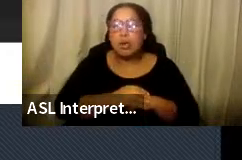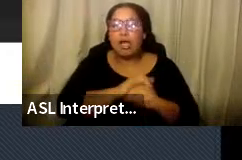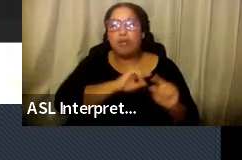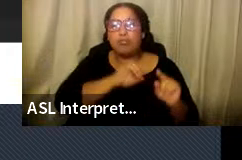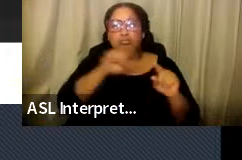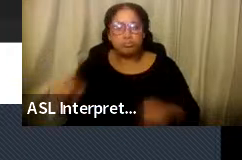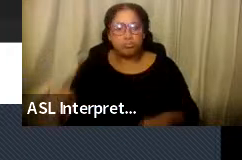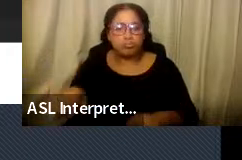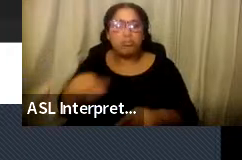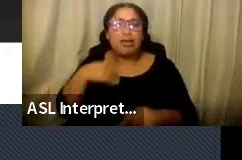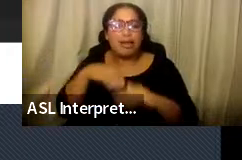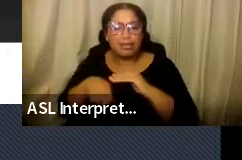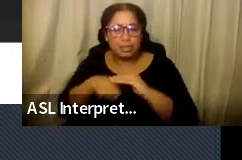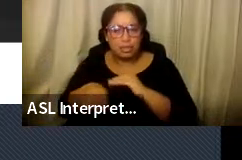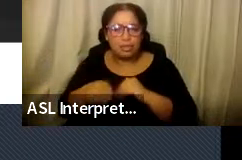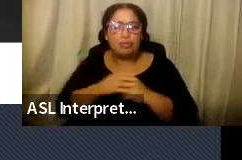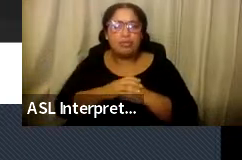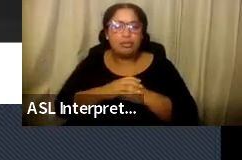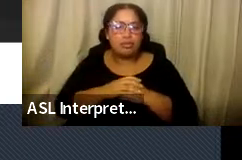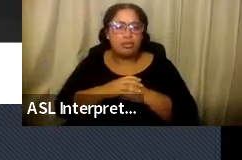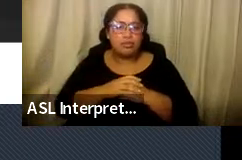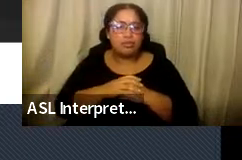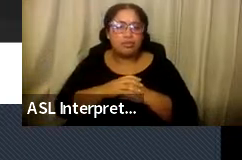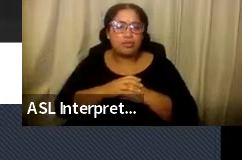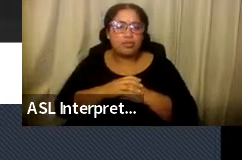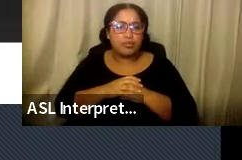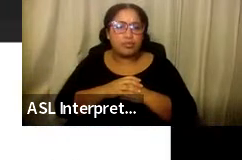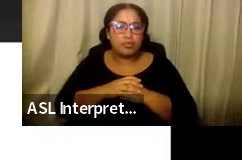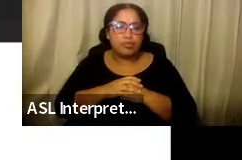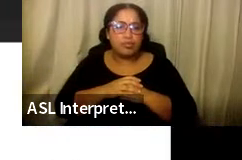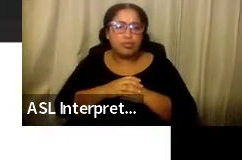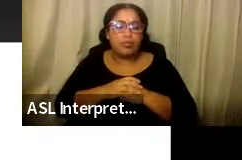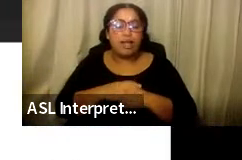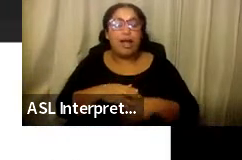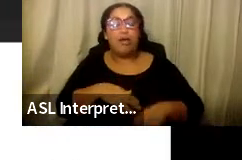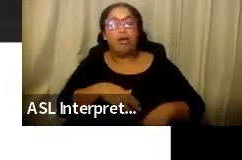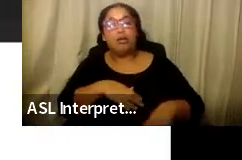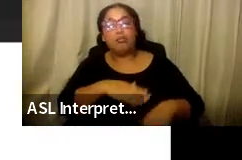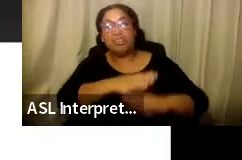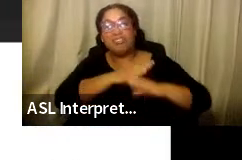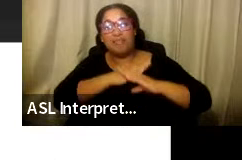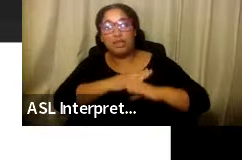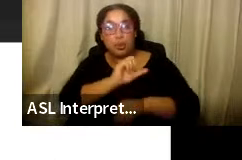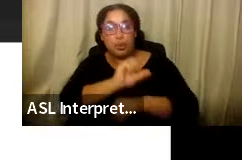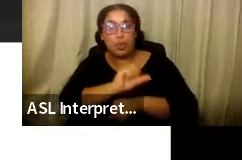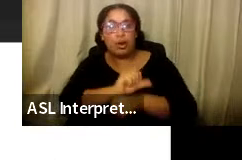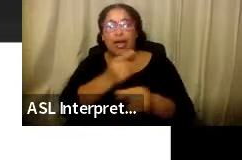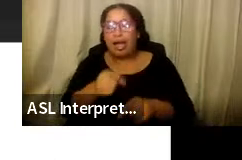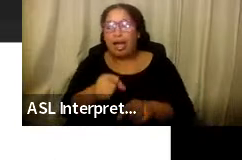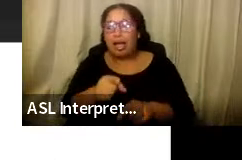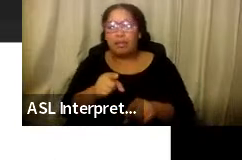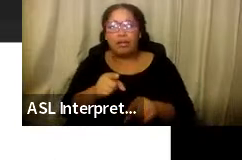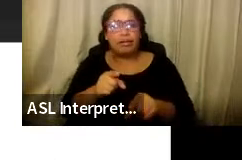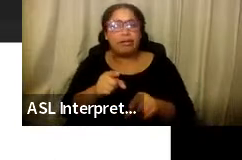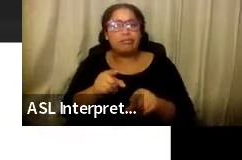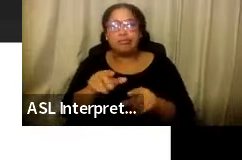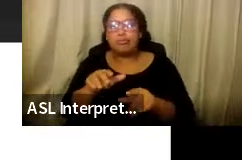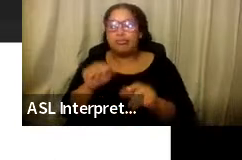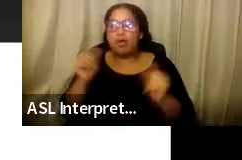get vaccines. Our prevention work is going on in all of our settings. We have been setting out